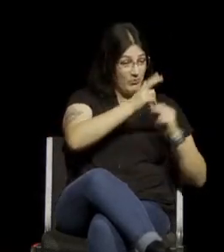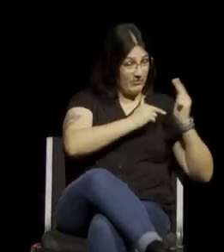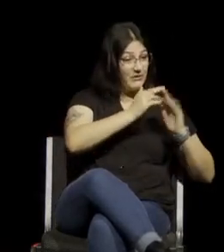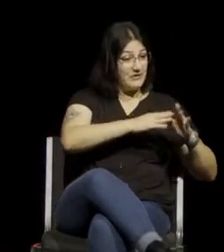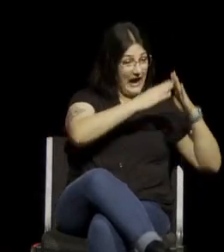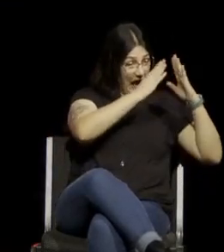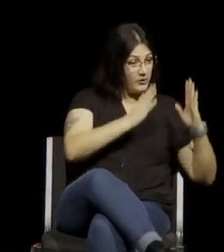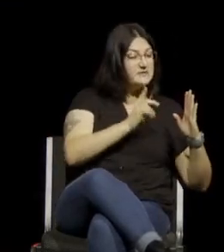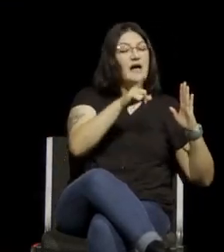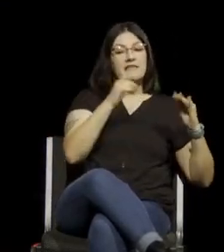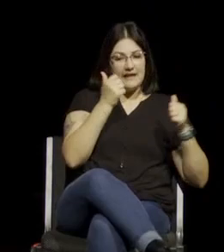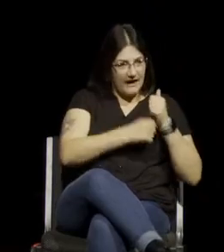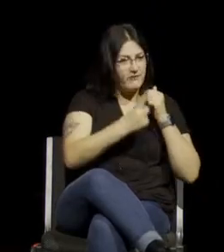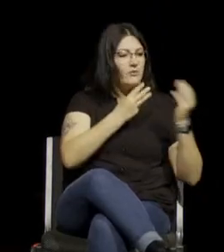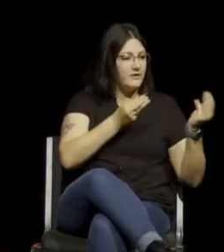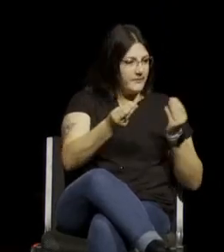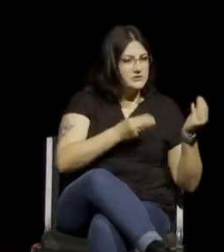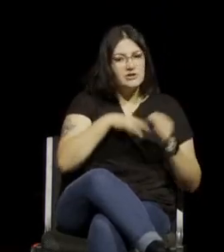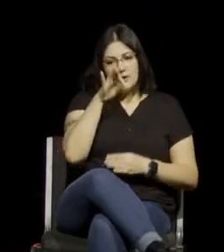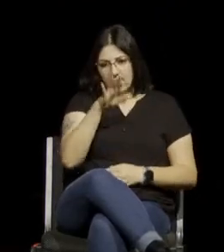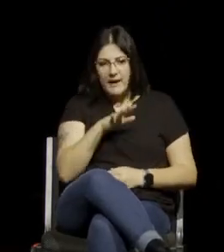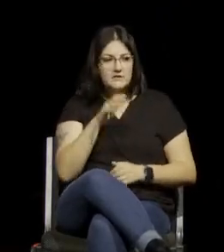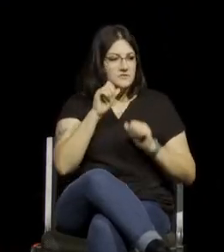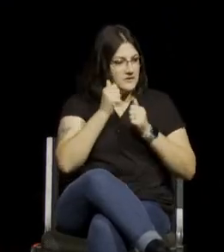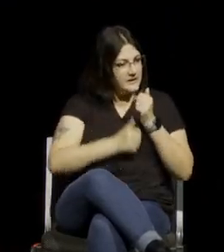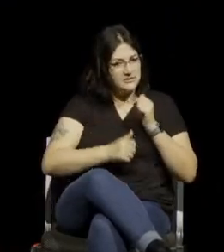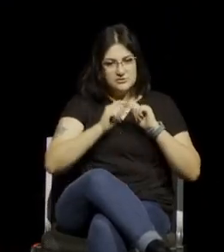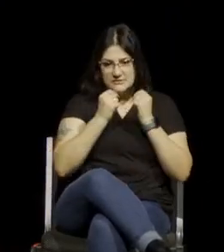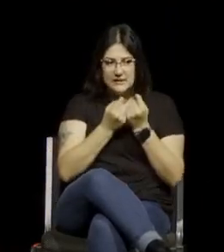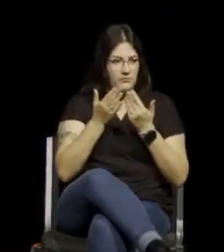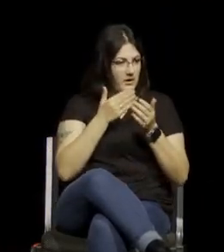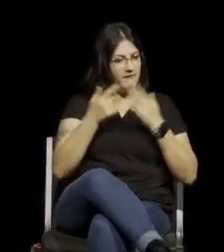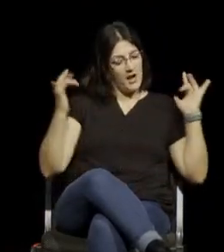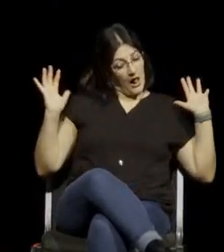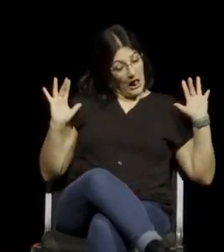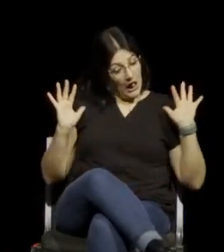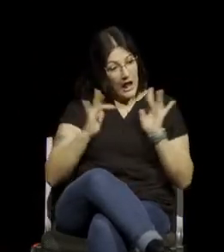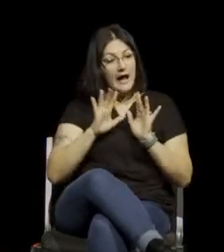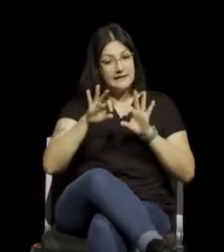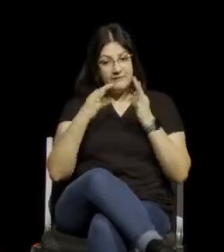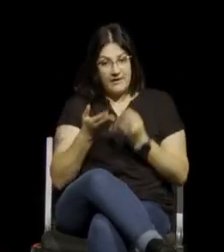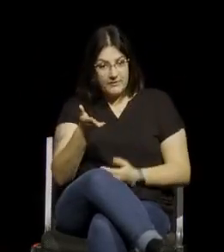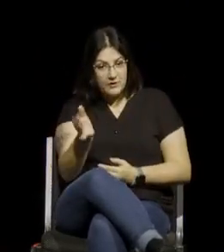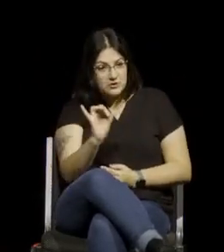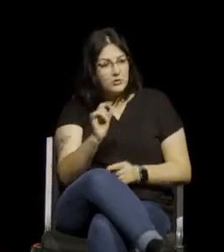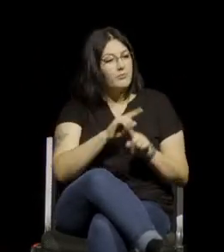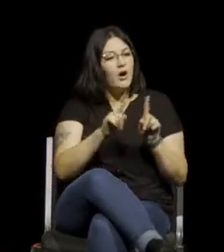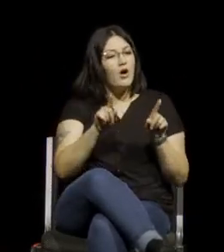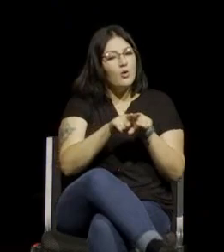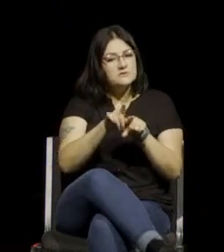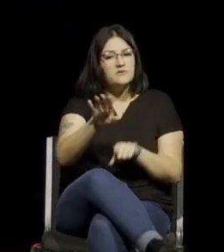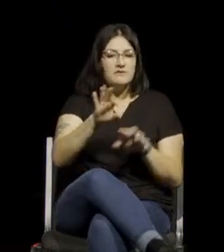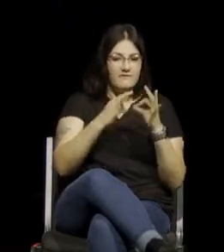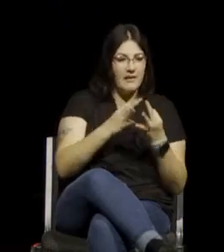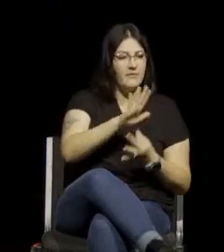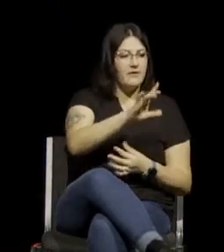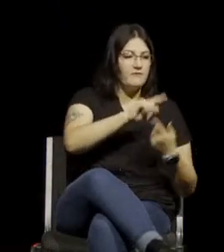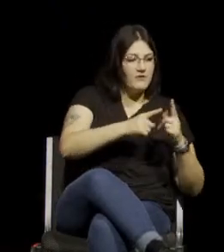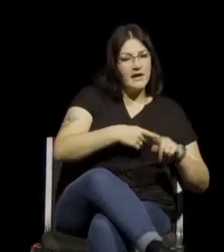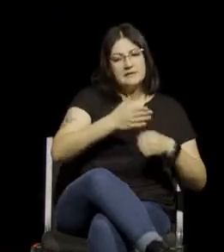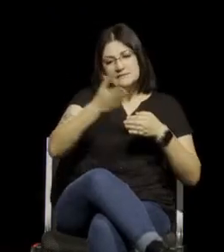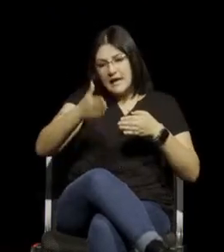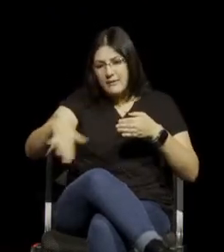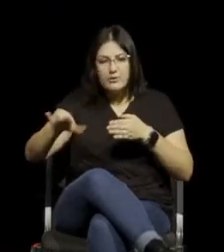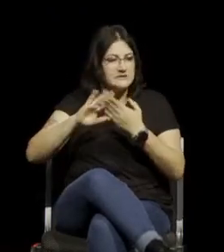gather the pastor together, the missionary, the entire team from Praise, and then like the family, but also the family's friends, neighbors, and